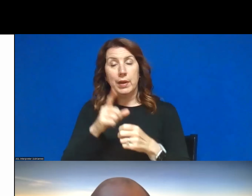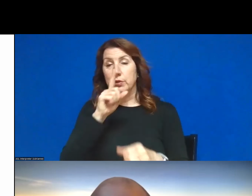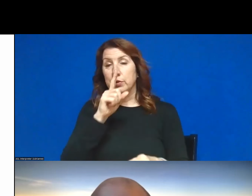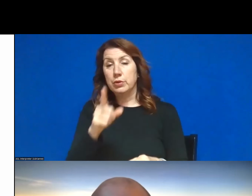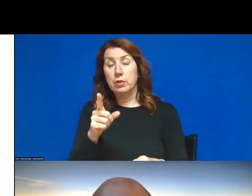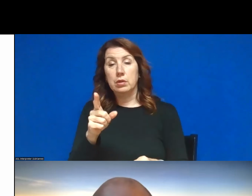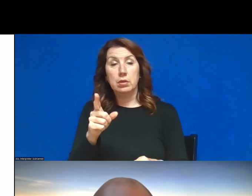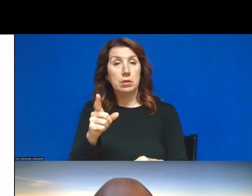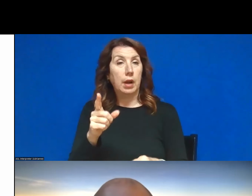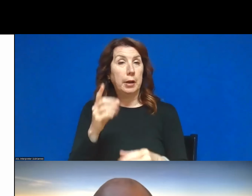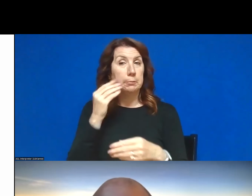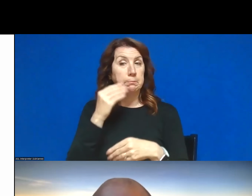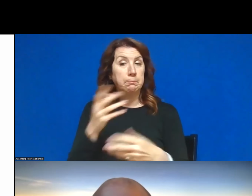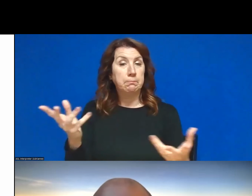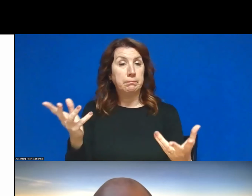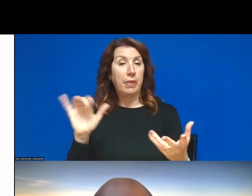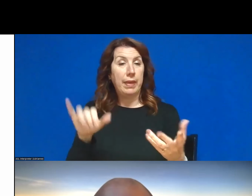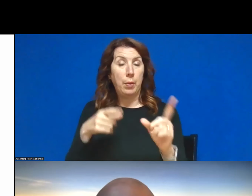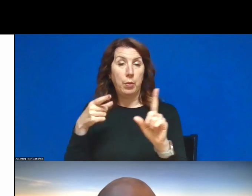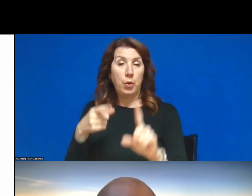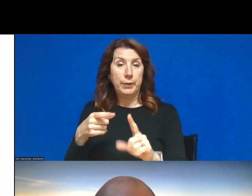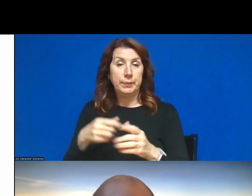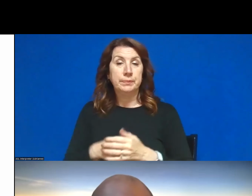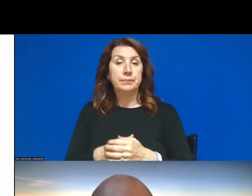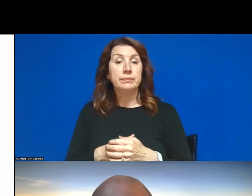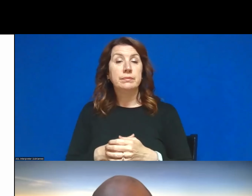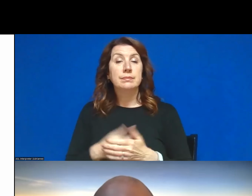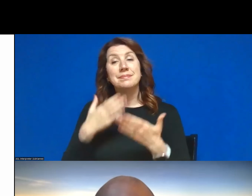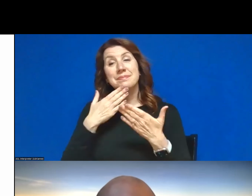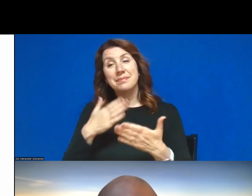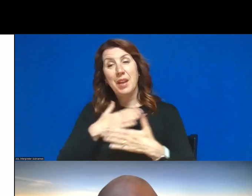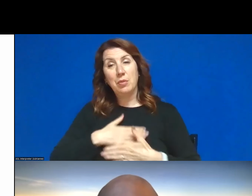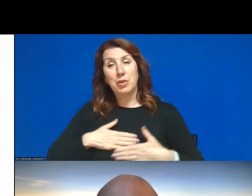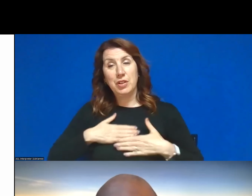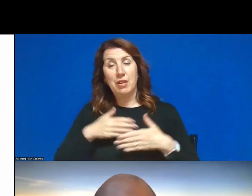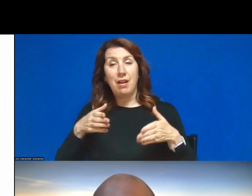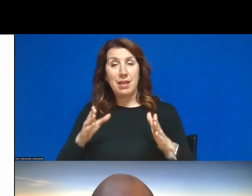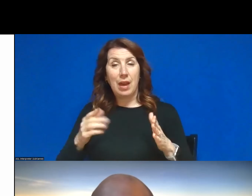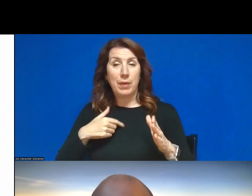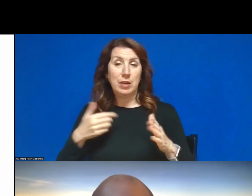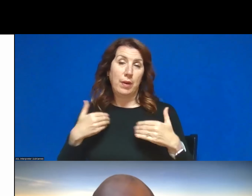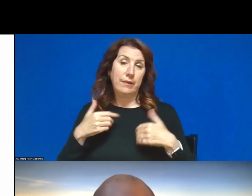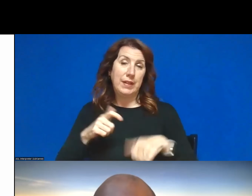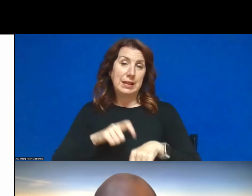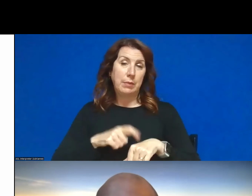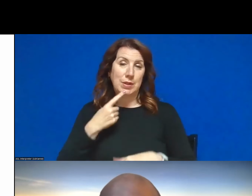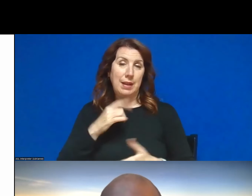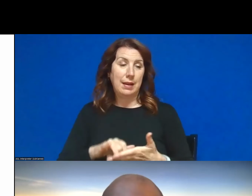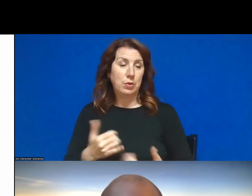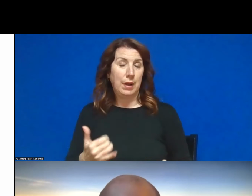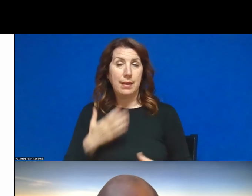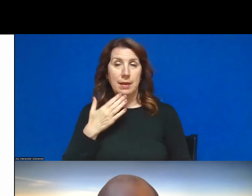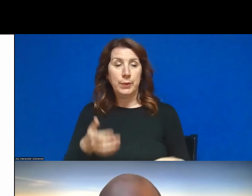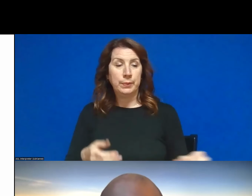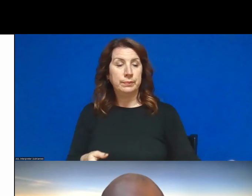that I made those points, and I appreciate you all for allowing me to have the time to say it today. Thank you,